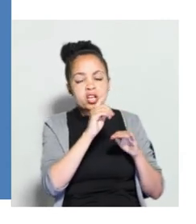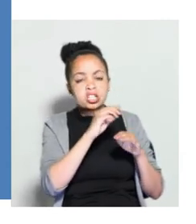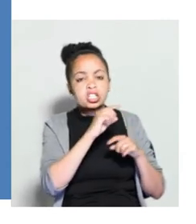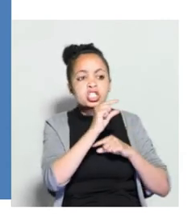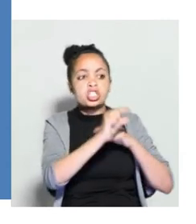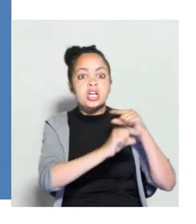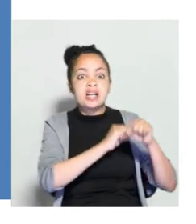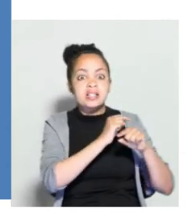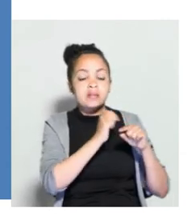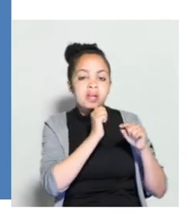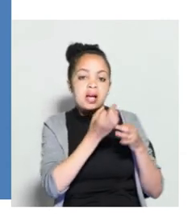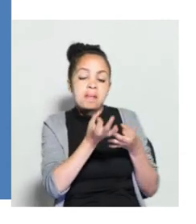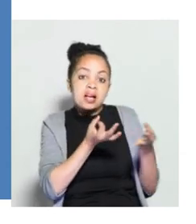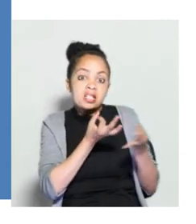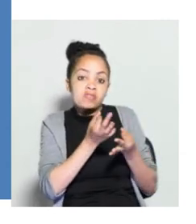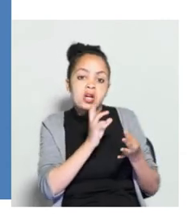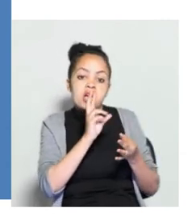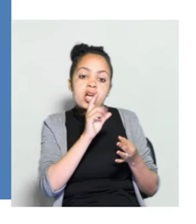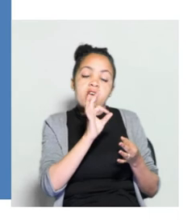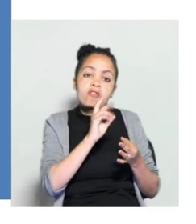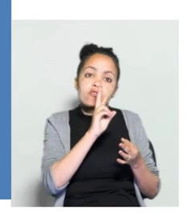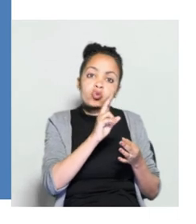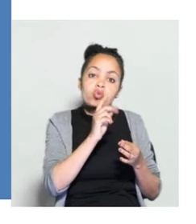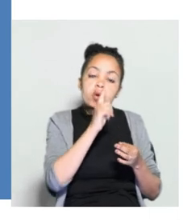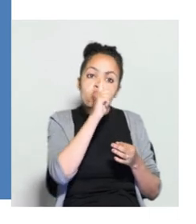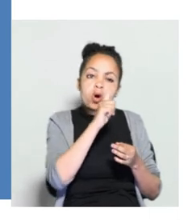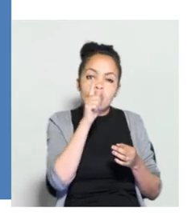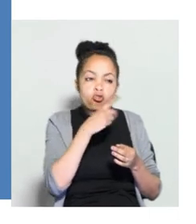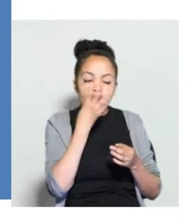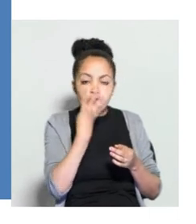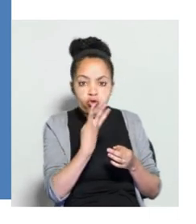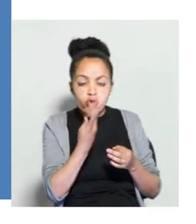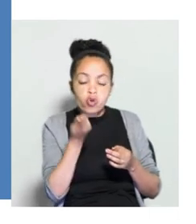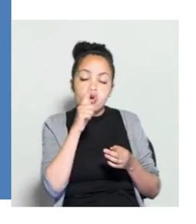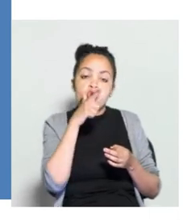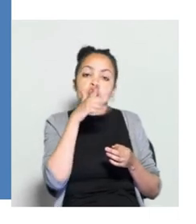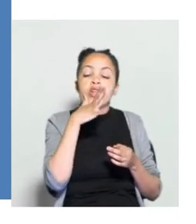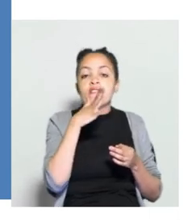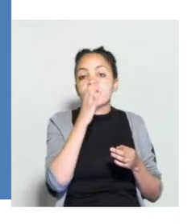become expressed in F2 generation by 1/4 or